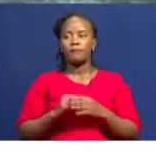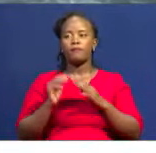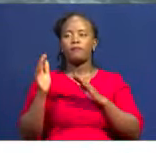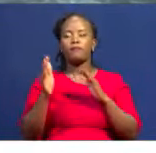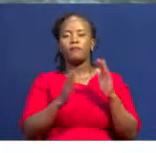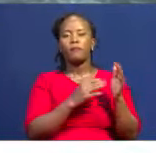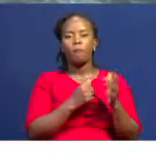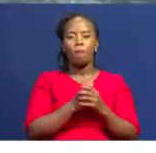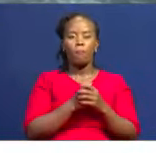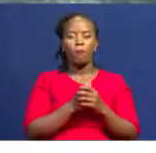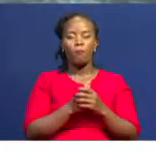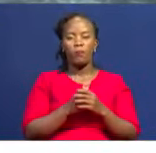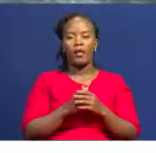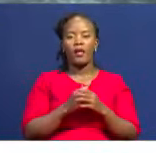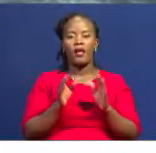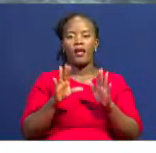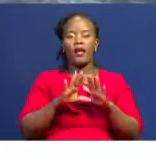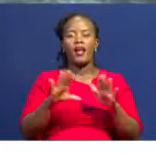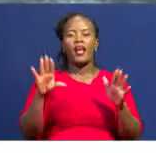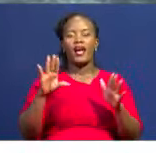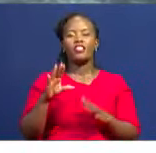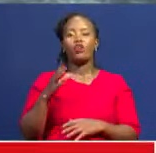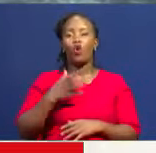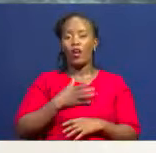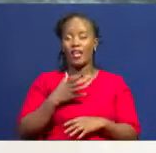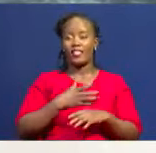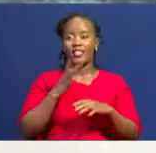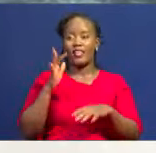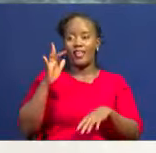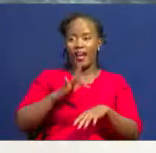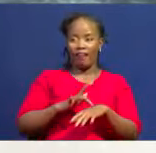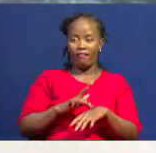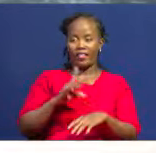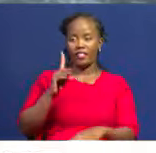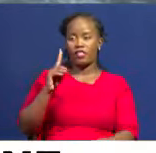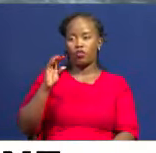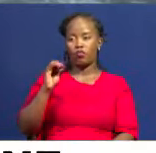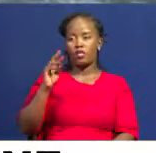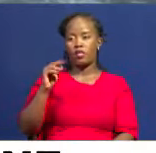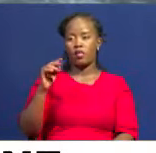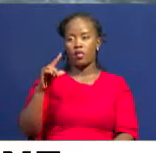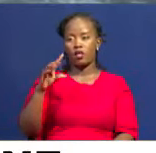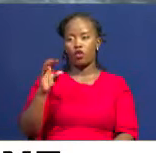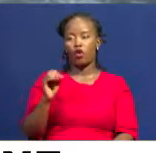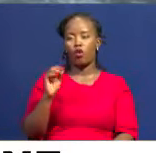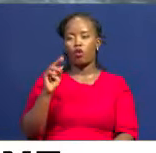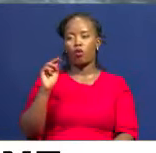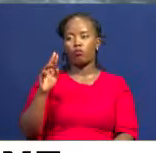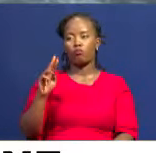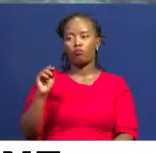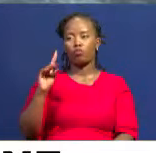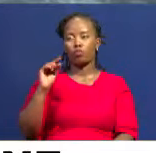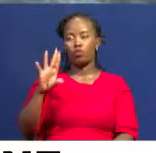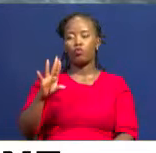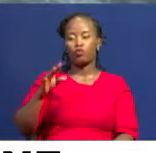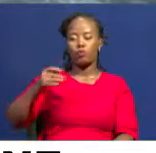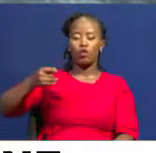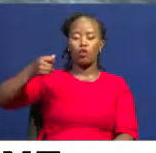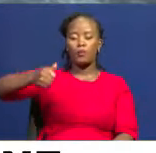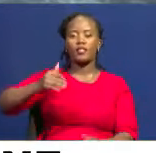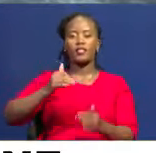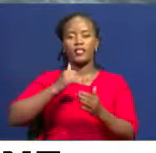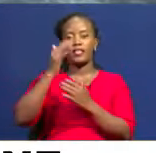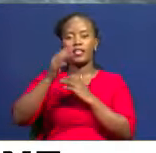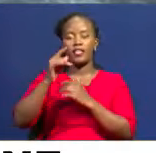Landowners affected by construction of the Dongo Kundu Special Economic Zone will receive their compensation within 1 month. The Kenya Ports Authority has